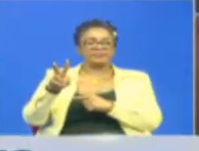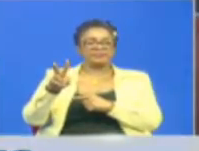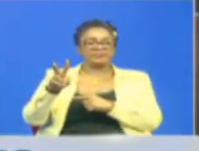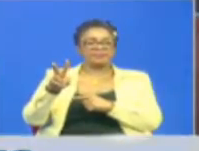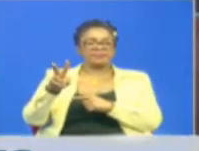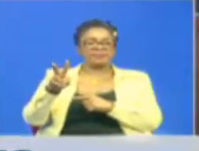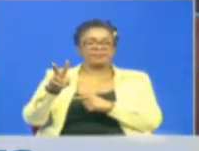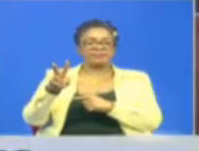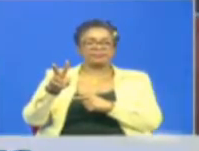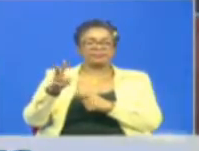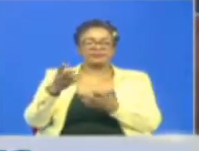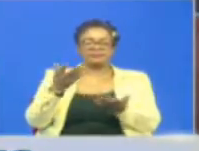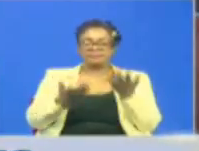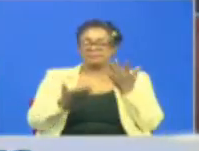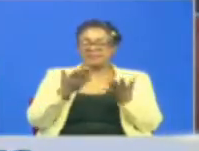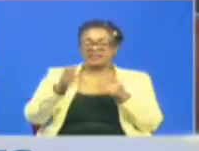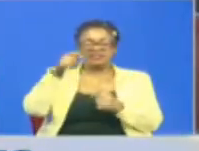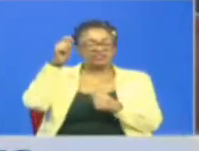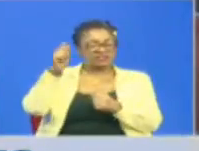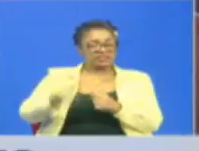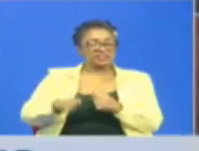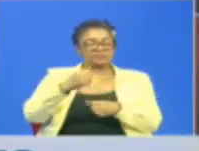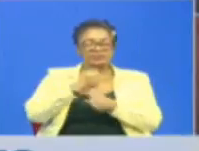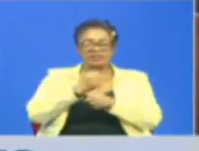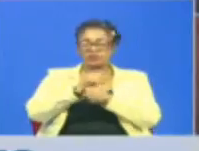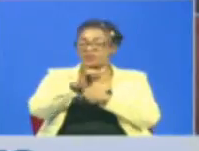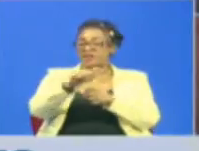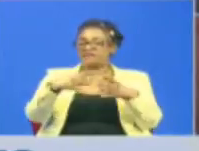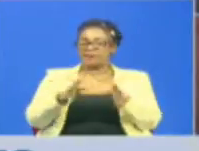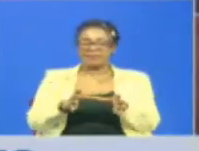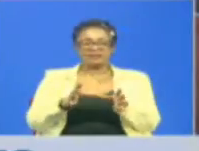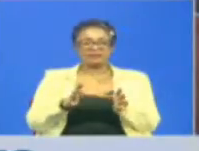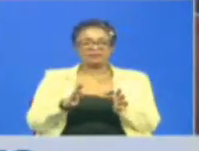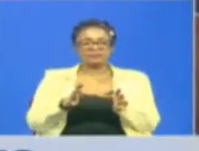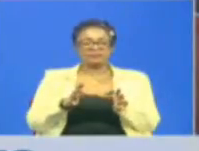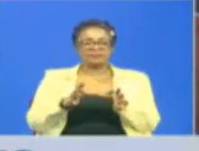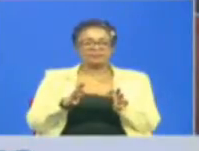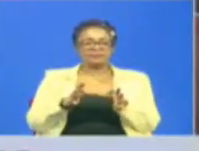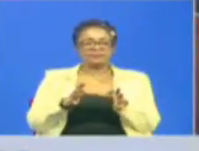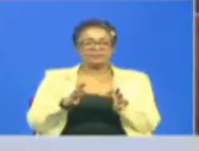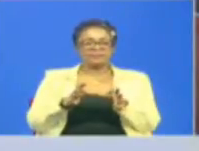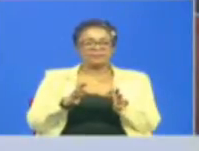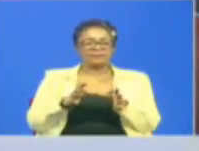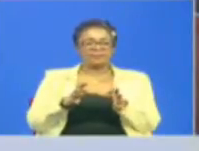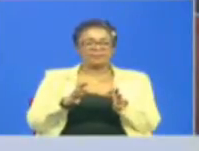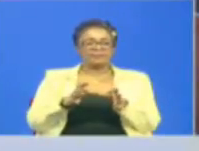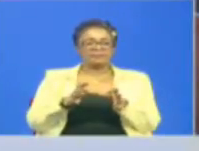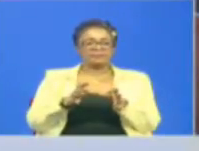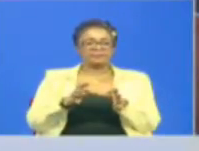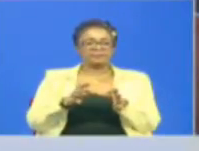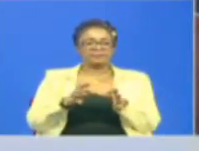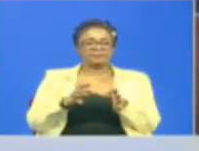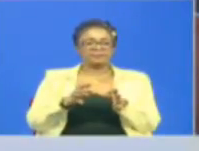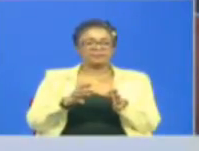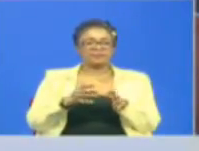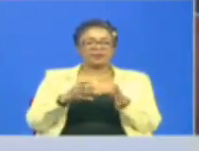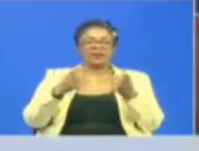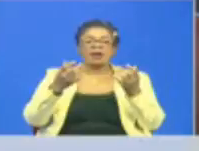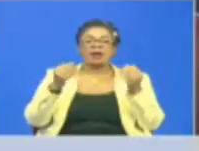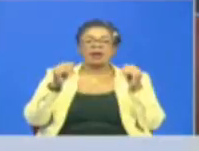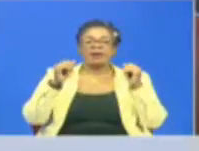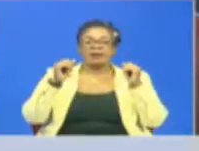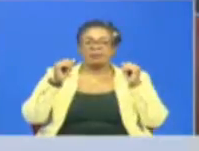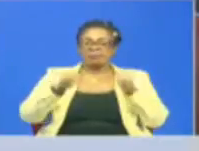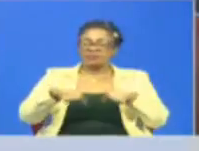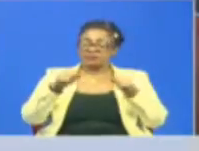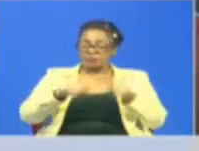Well, may justice be served to that family. Now, the sense of sight is possibly the most delicate of senses,